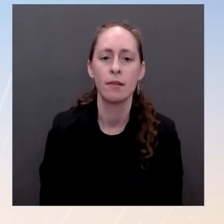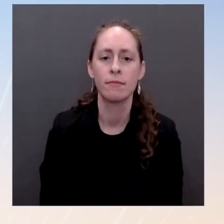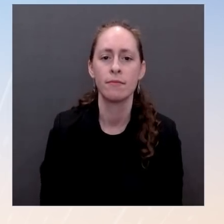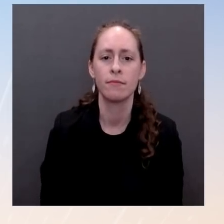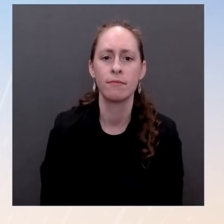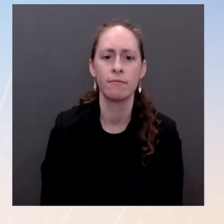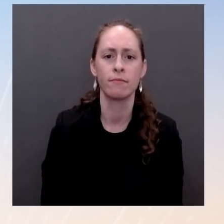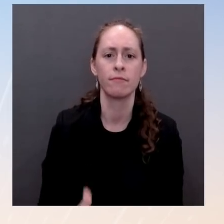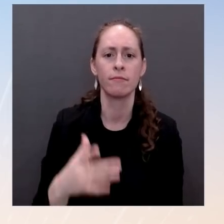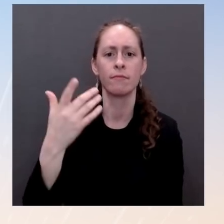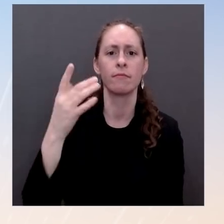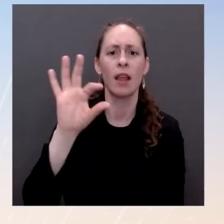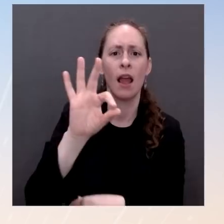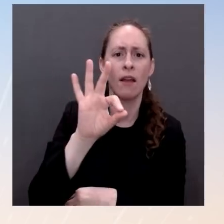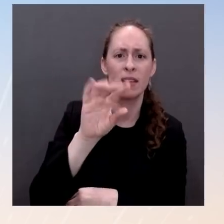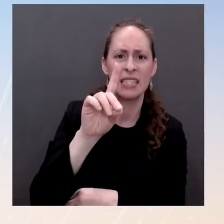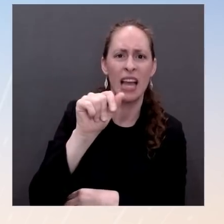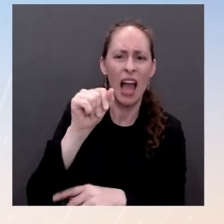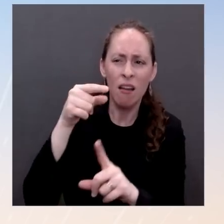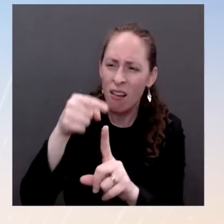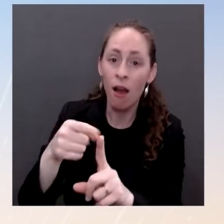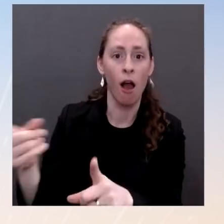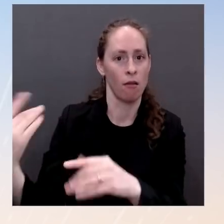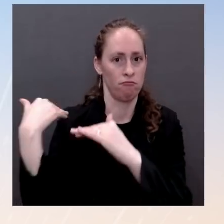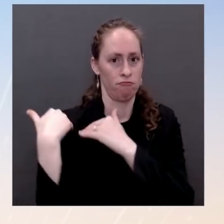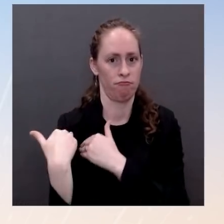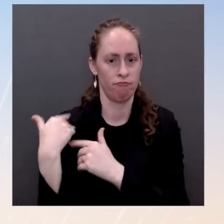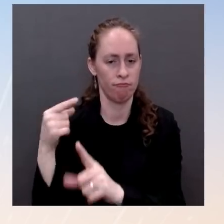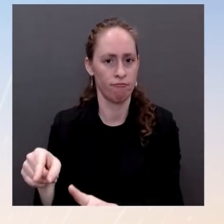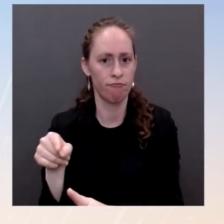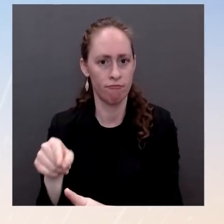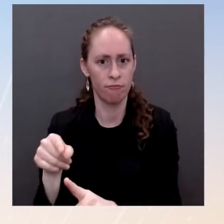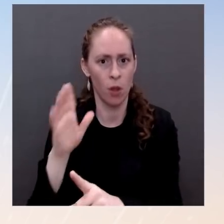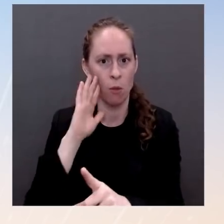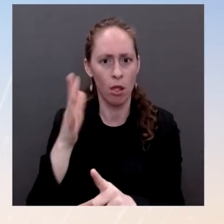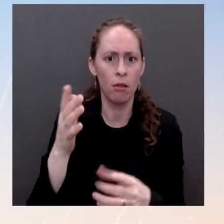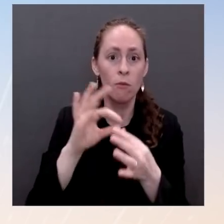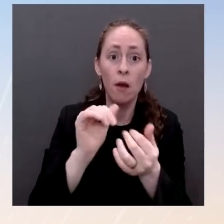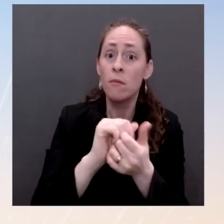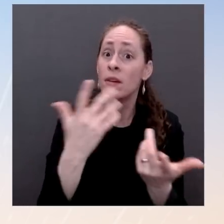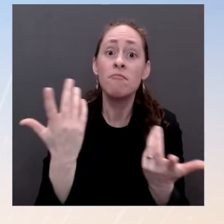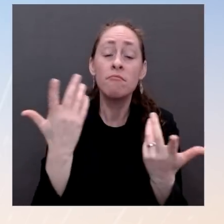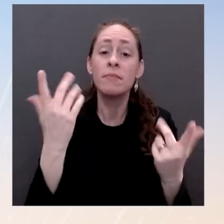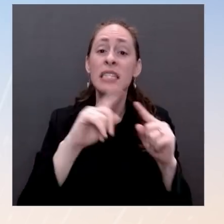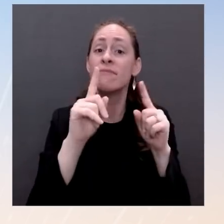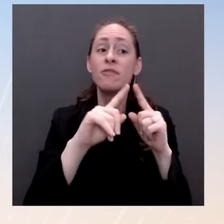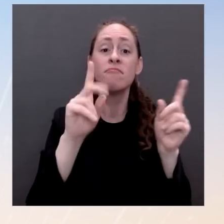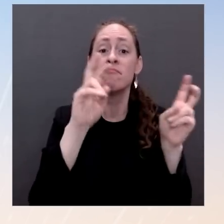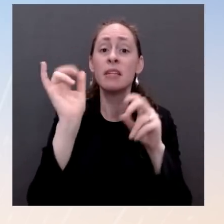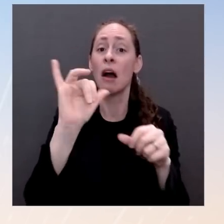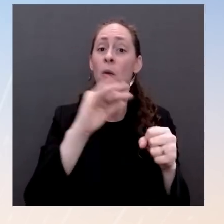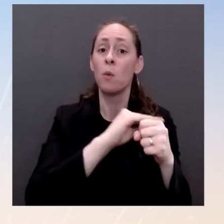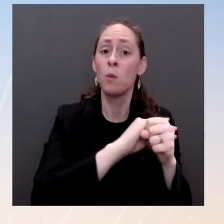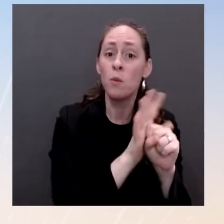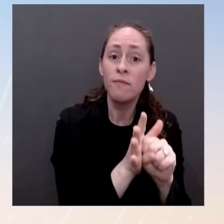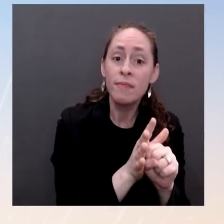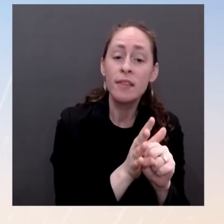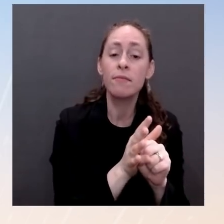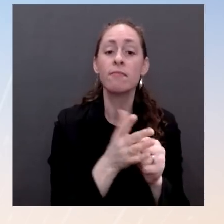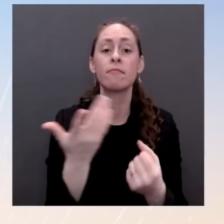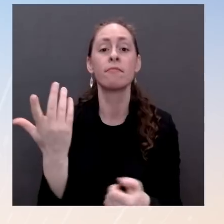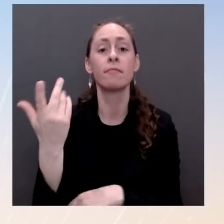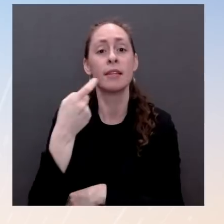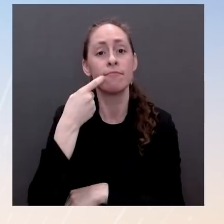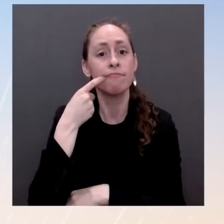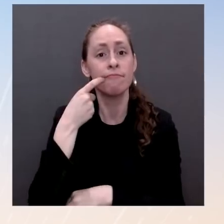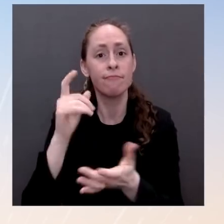COVID-19 to combating the opioid crisis to ensuring the safety of our nation's food supply. Josh, why don't you kick us off? Thanks,